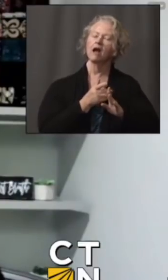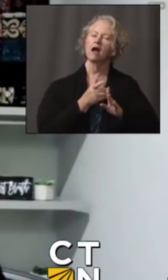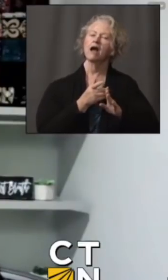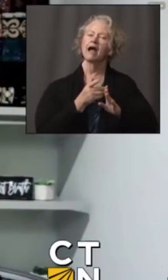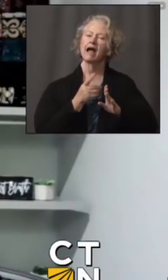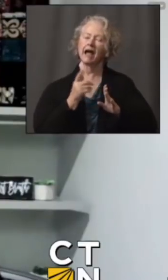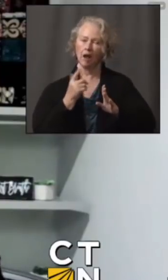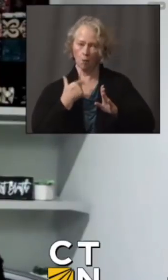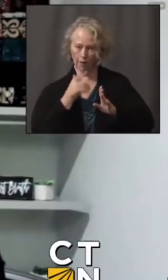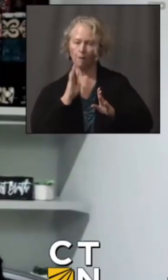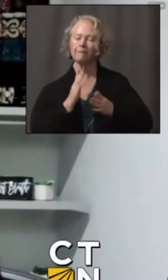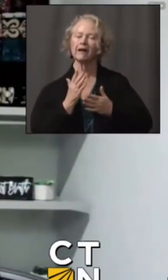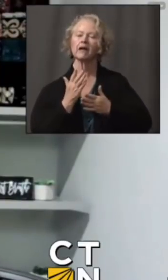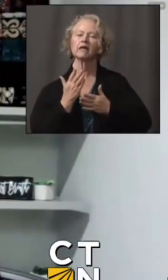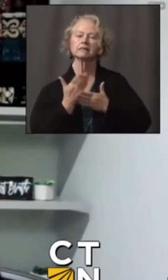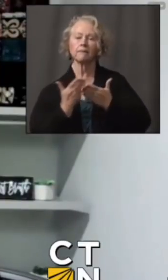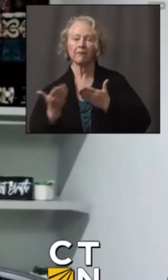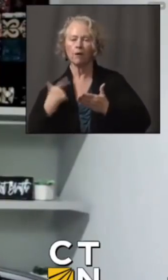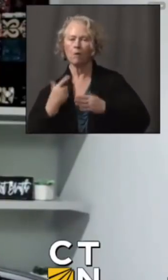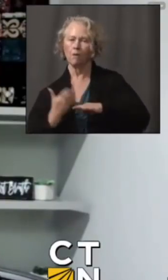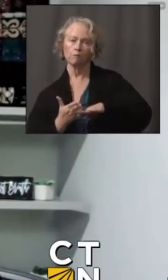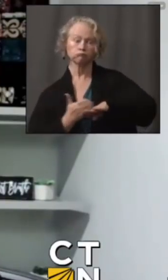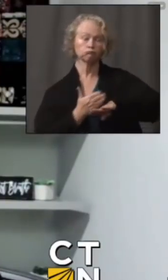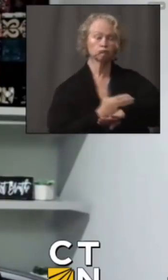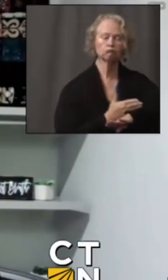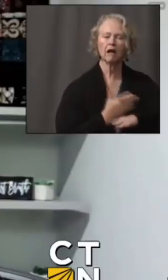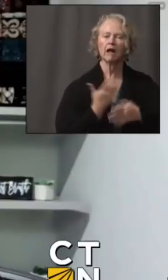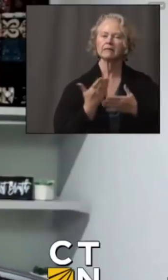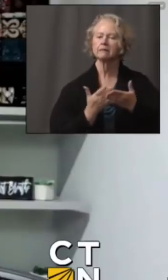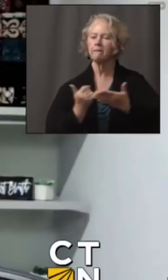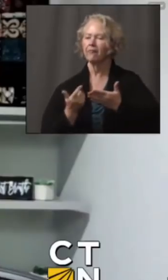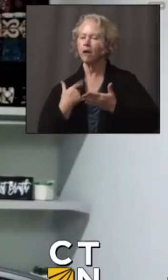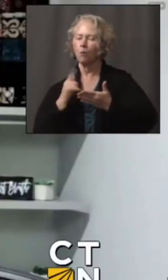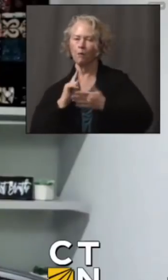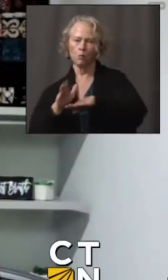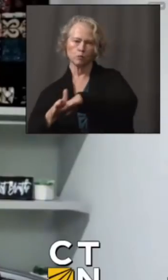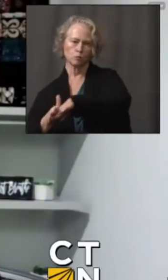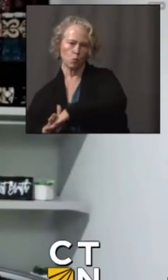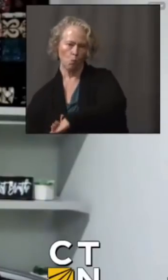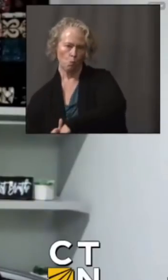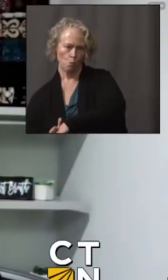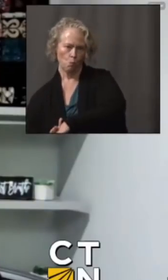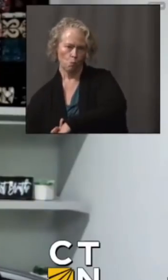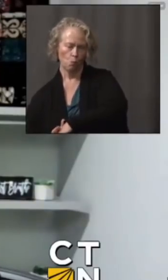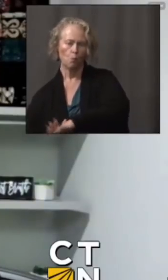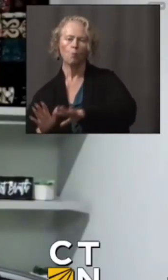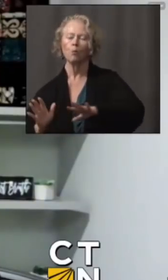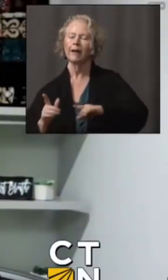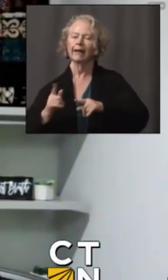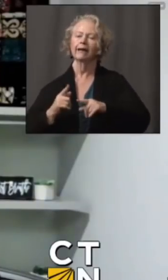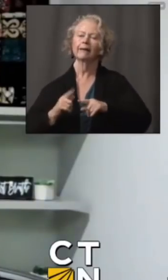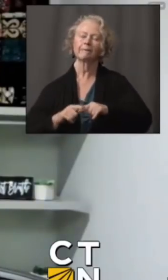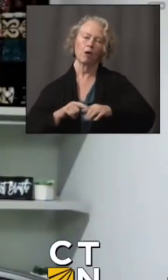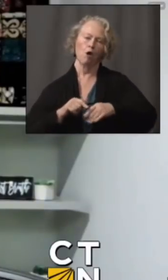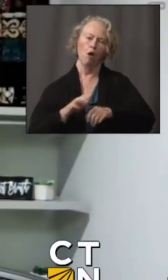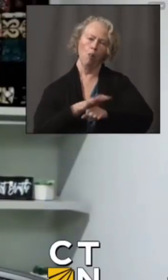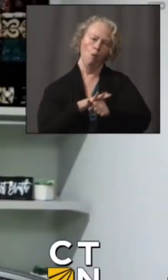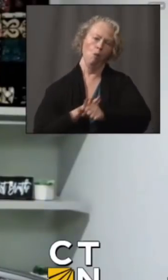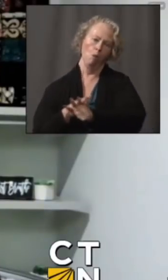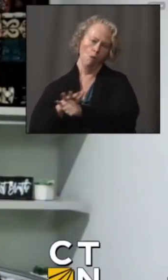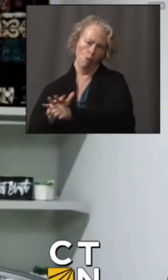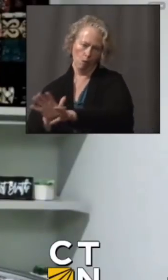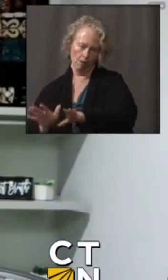up and there will be dials down, and that will depend a lot on sort of local conditions. You know, your question